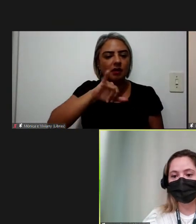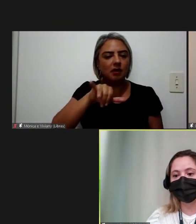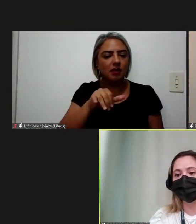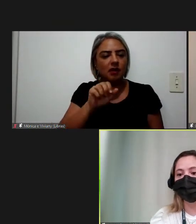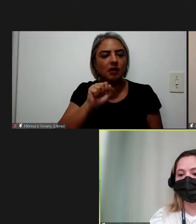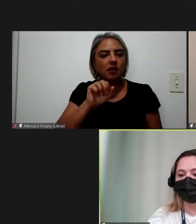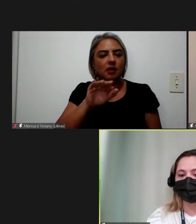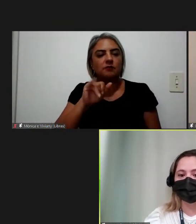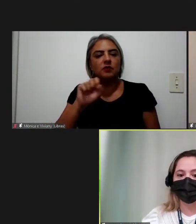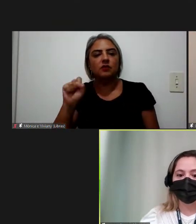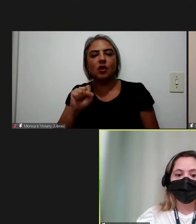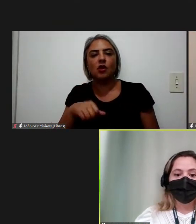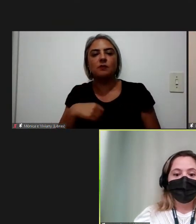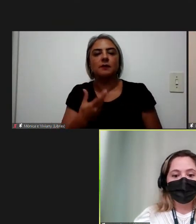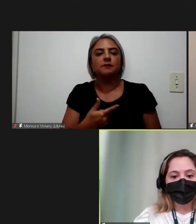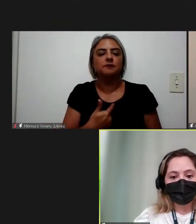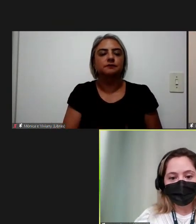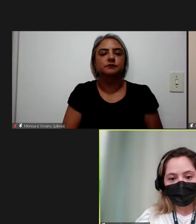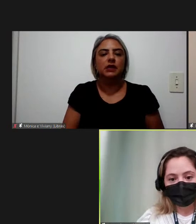discourse, but I invite